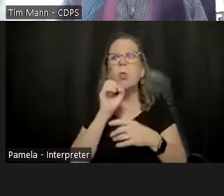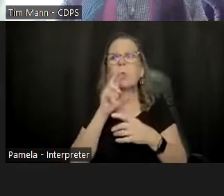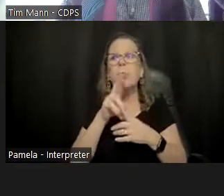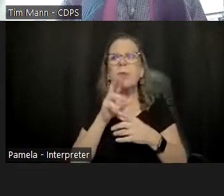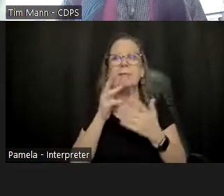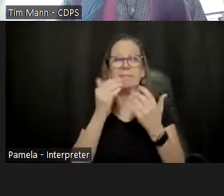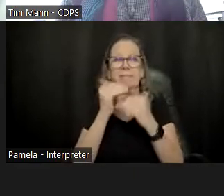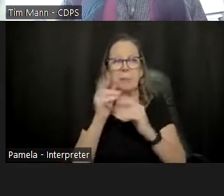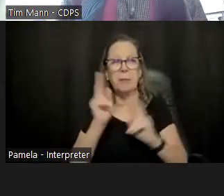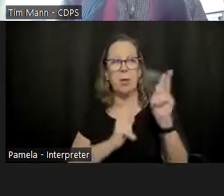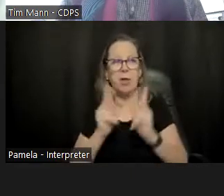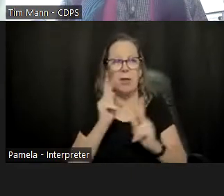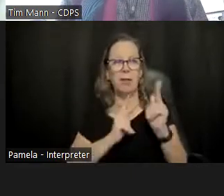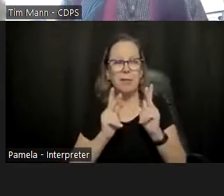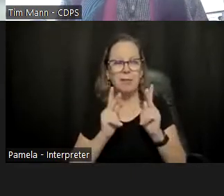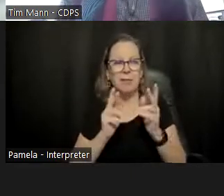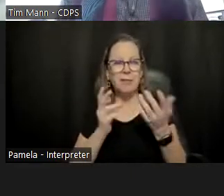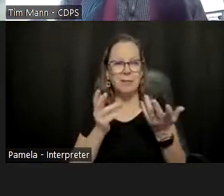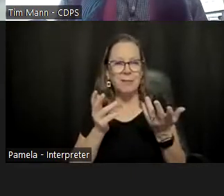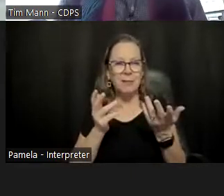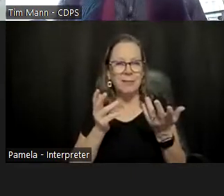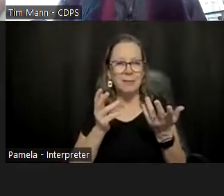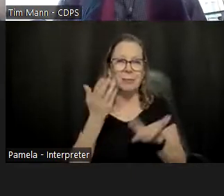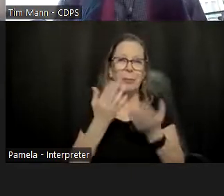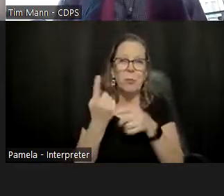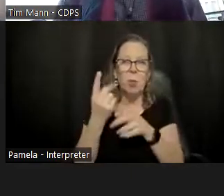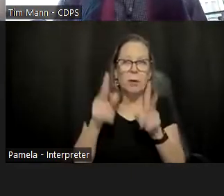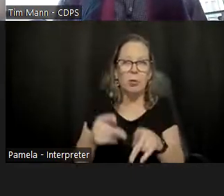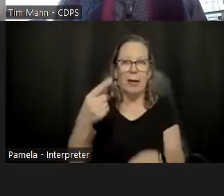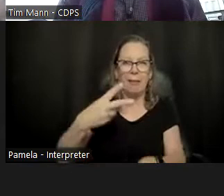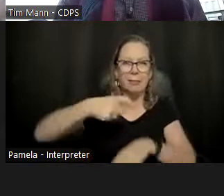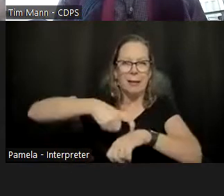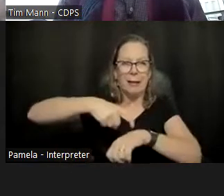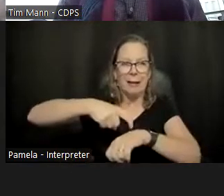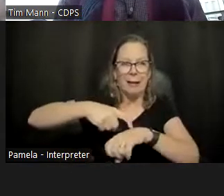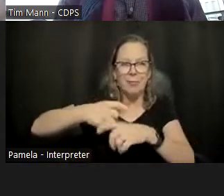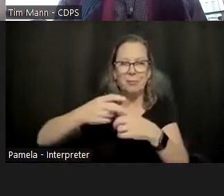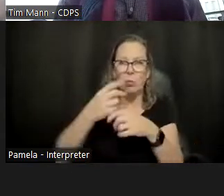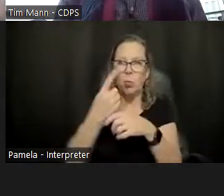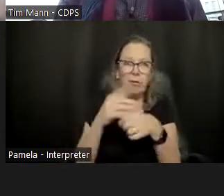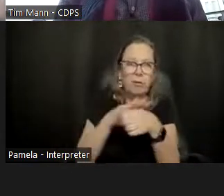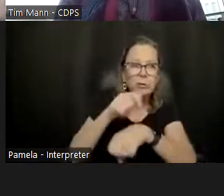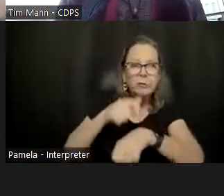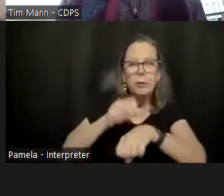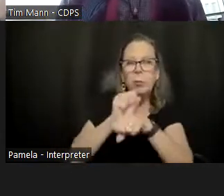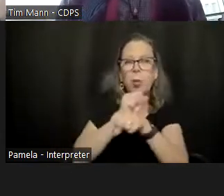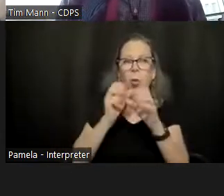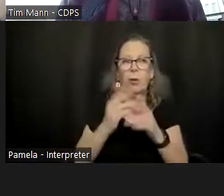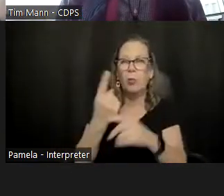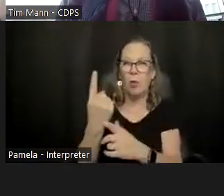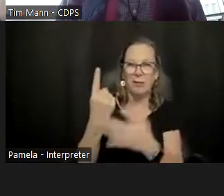limited people resource, like a half-time full-time employee for emergency